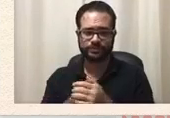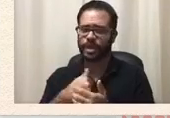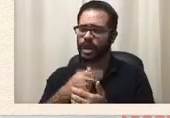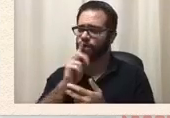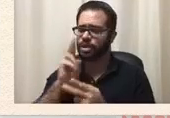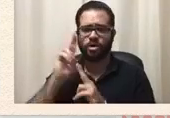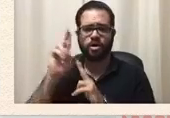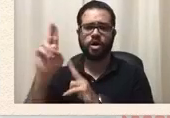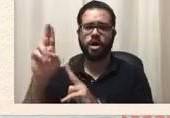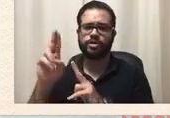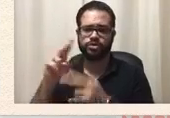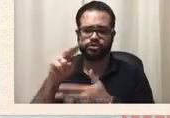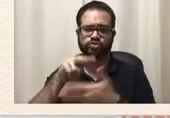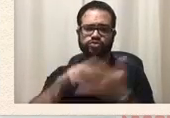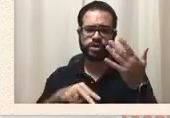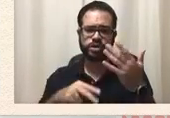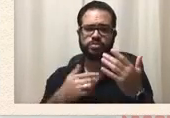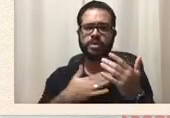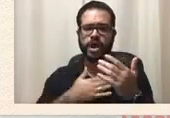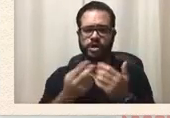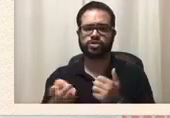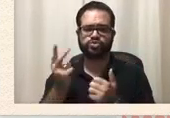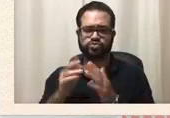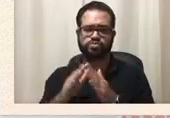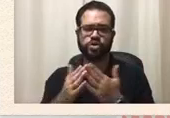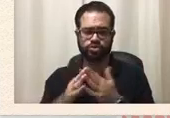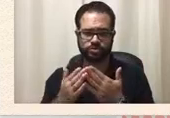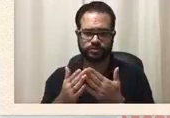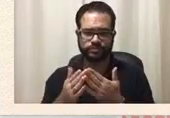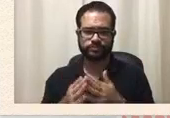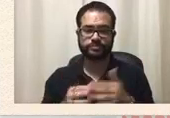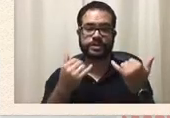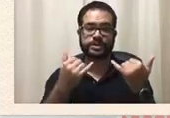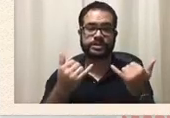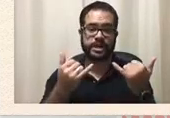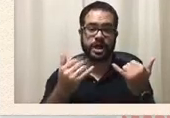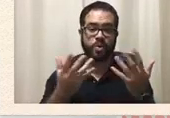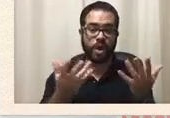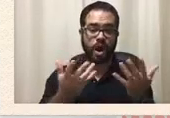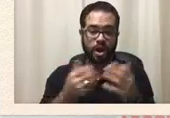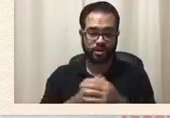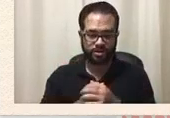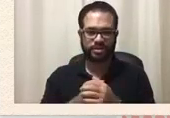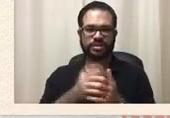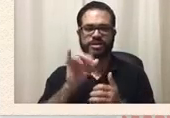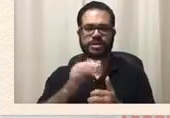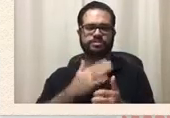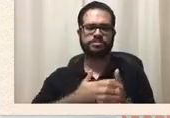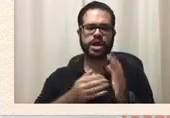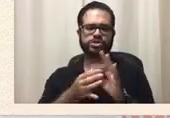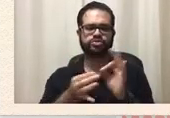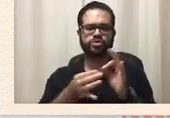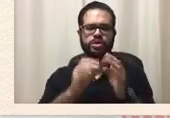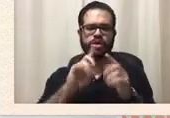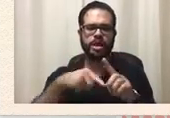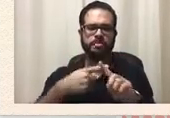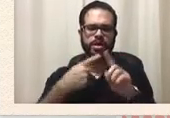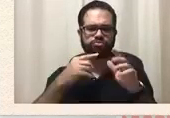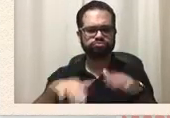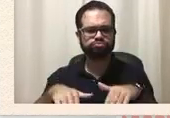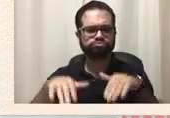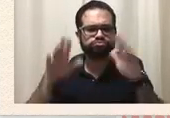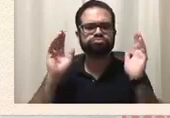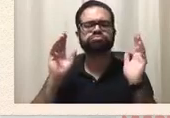books, Now What?, which is my story about coming of age with not one,